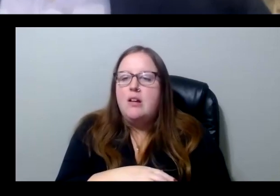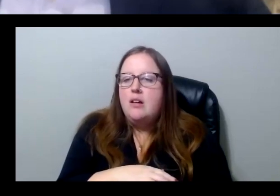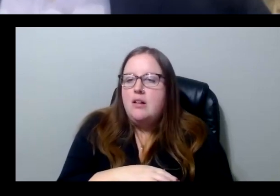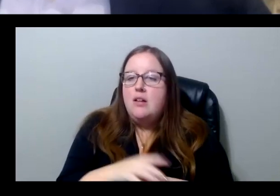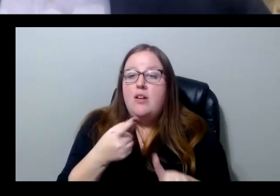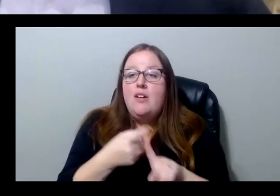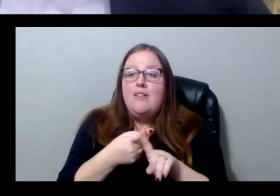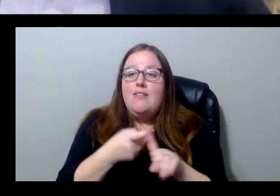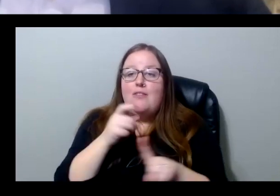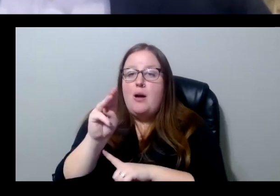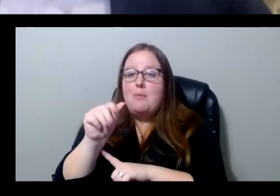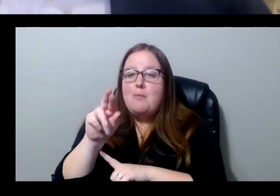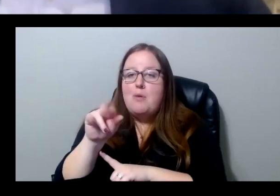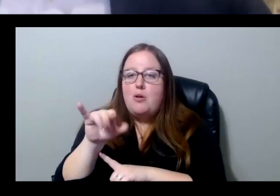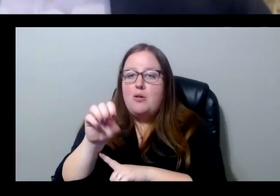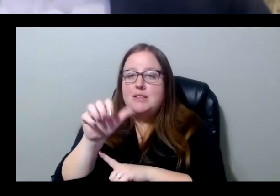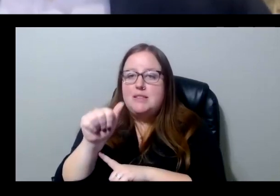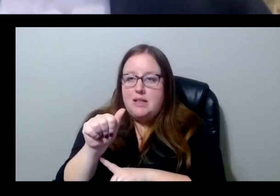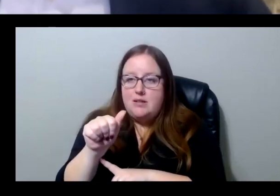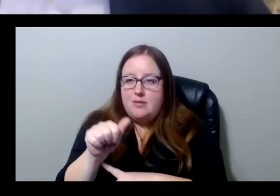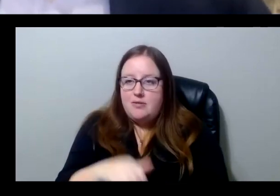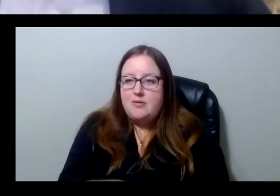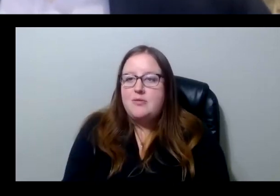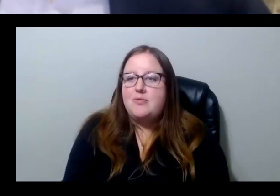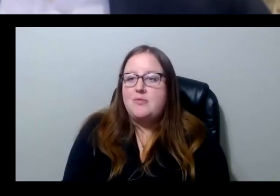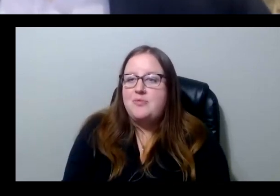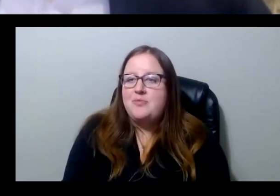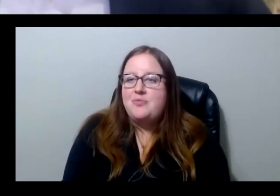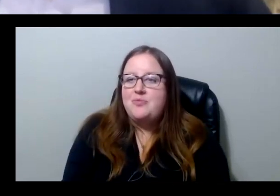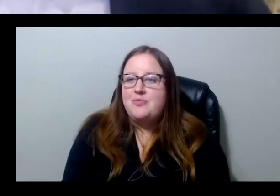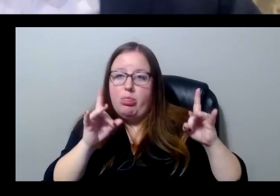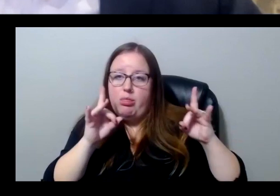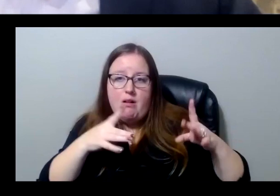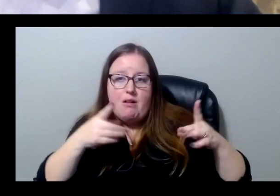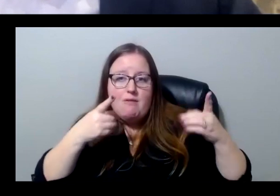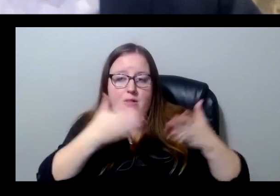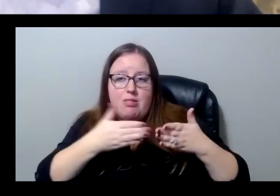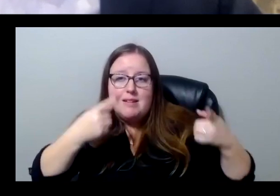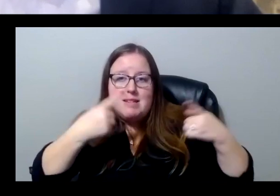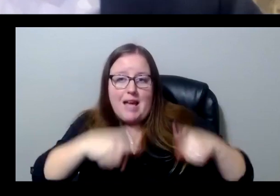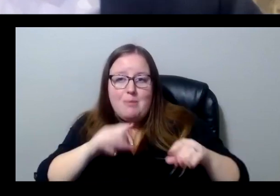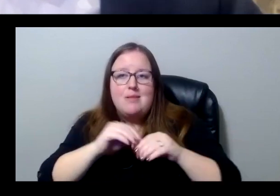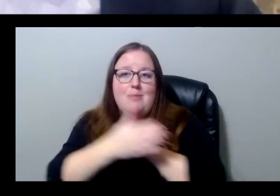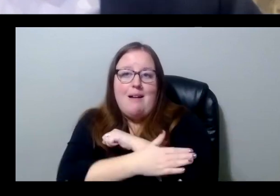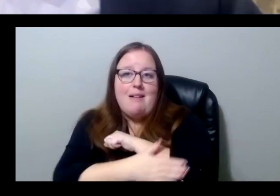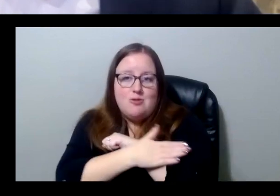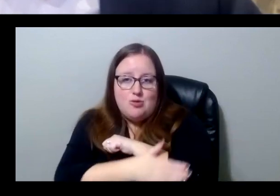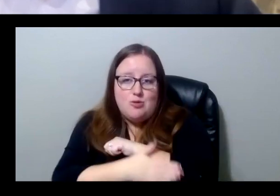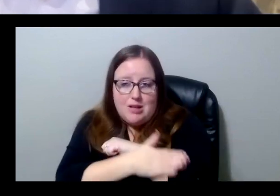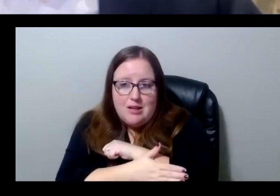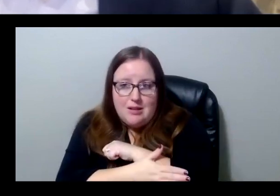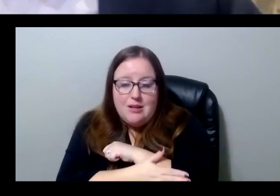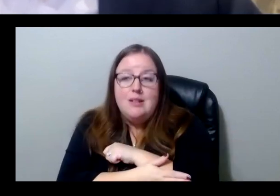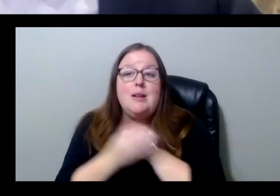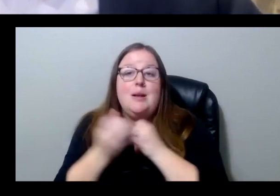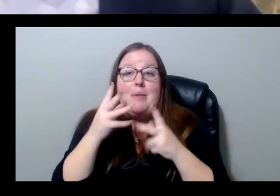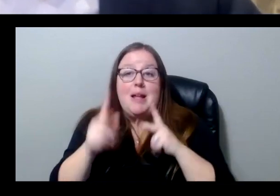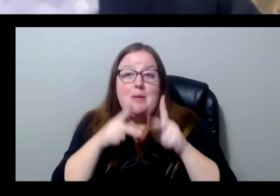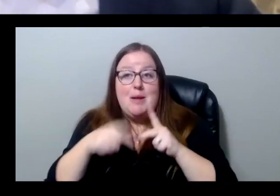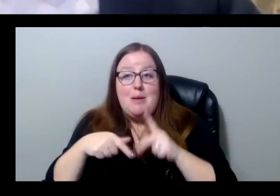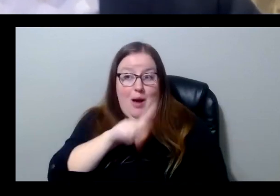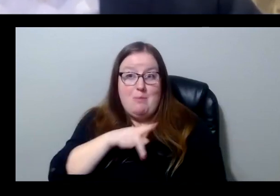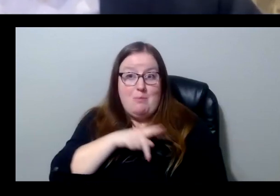Yeah. I can see that, and I can really see the background as a social worker coming through into this, the